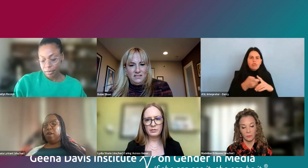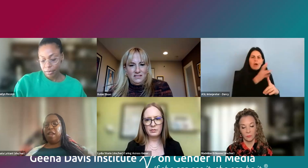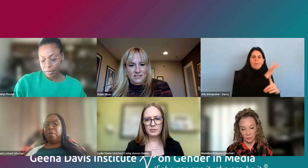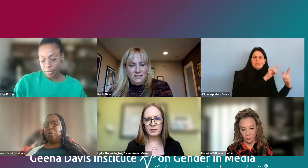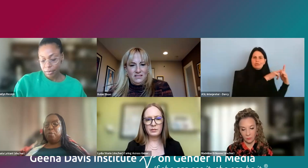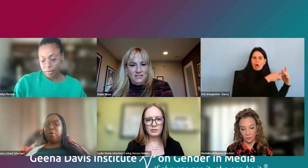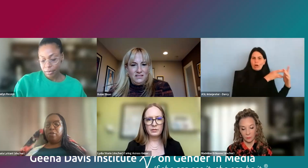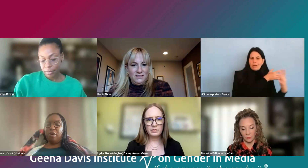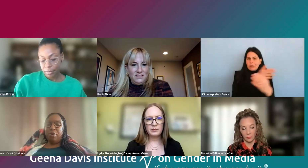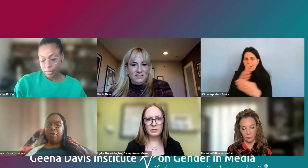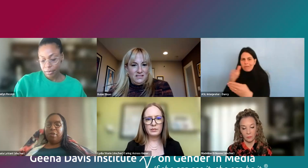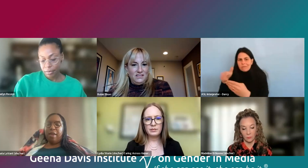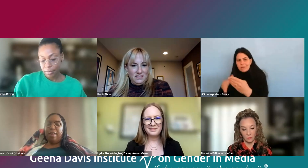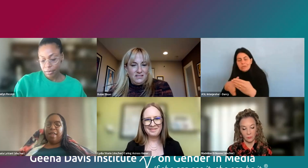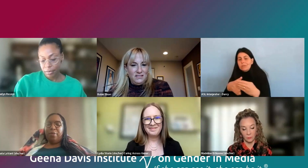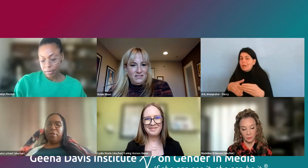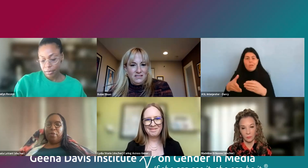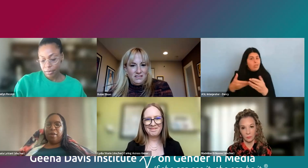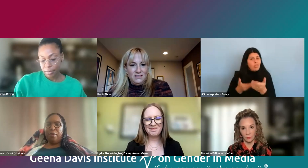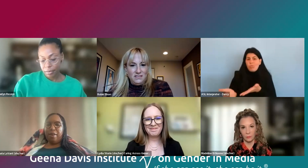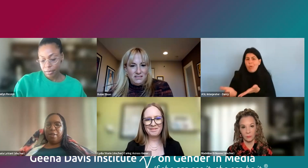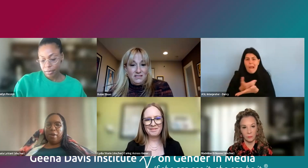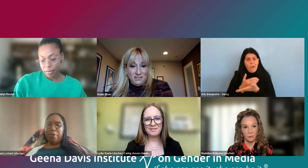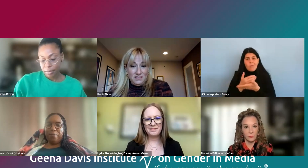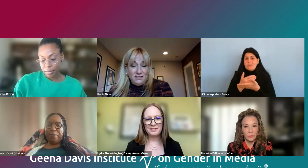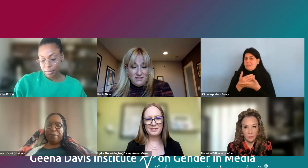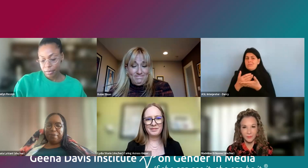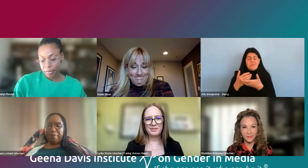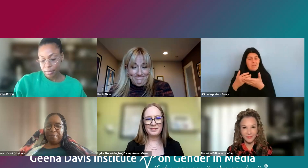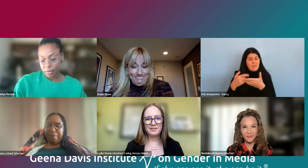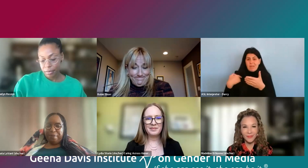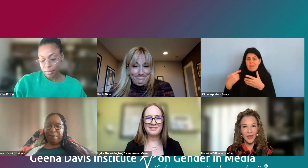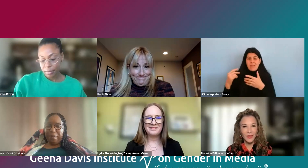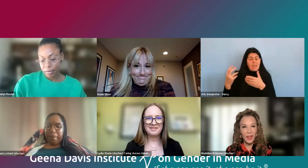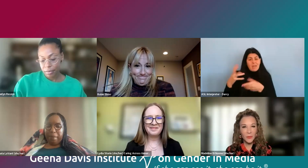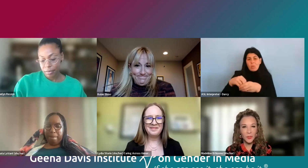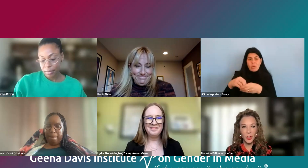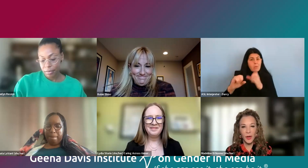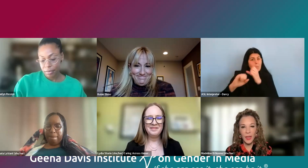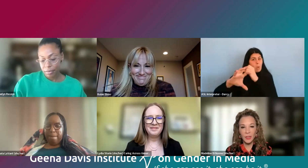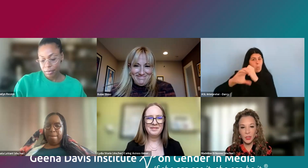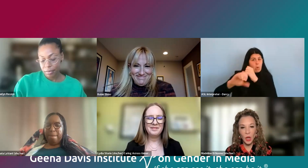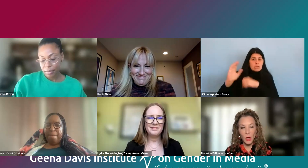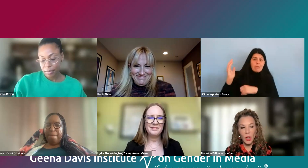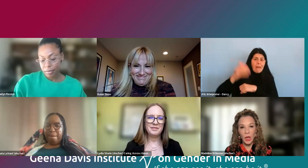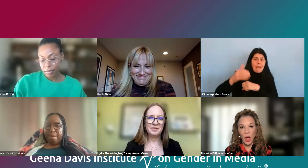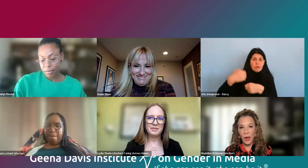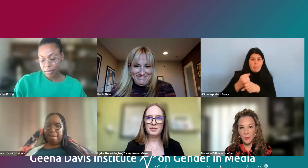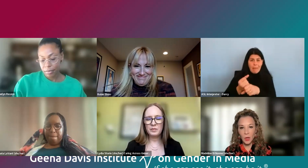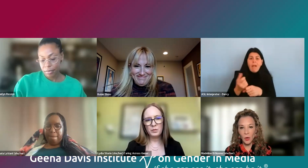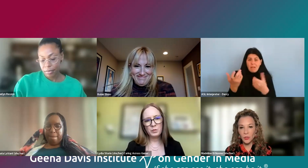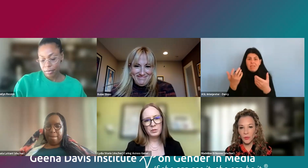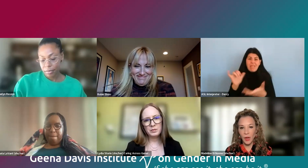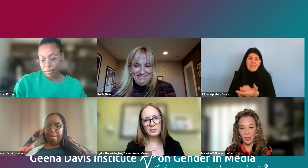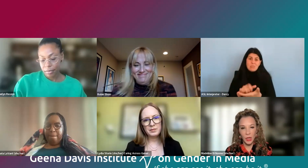through to when it's time to promote a show. So that's really what it's about. Thank you for sharing that. So